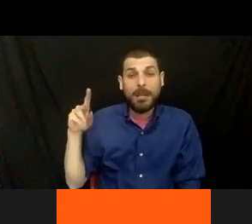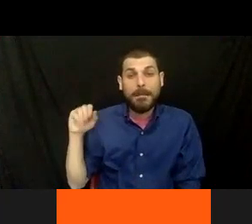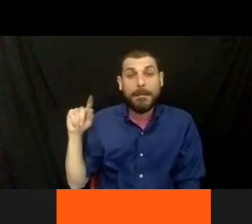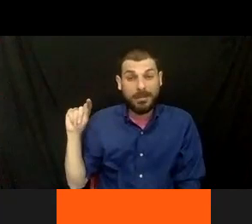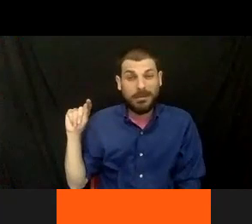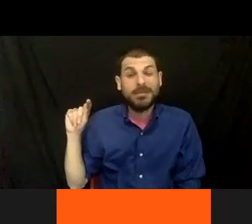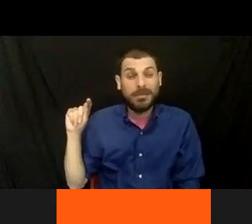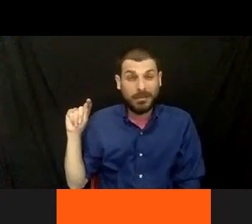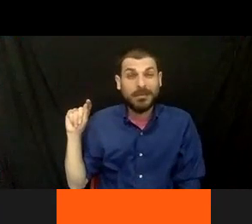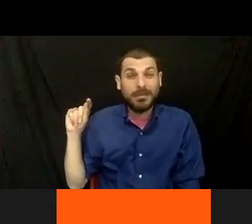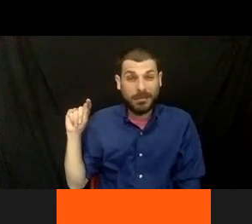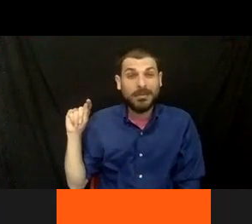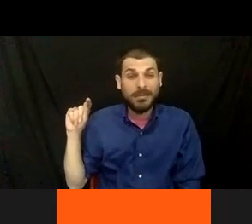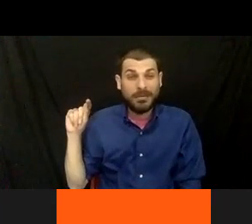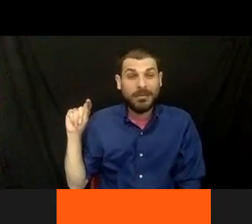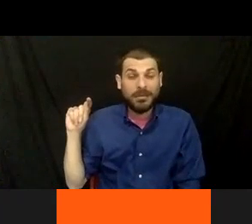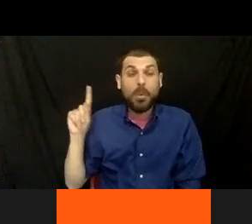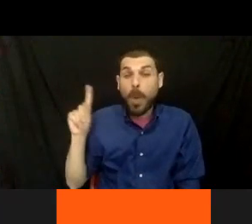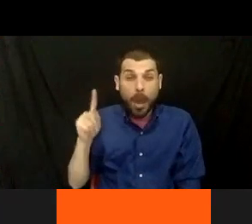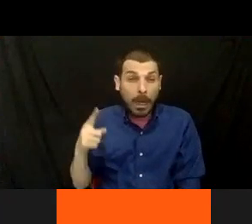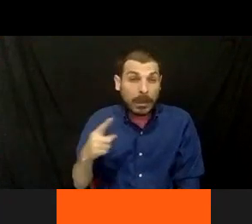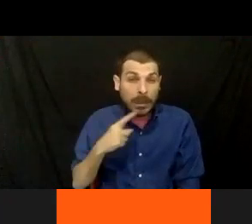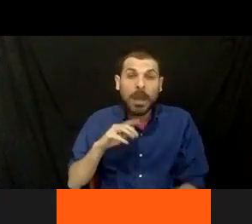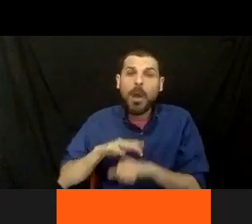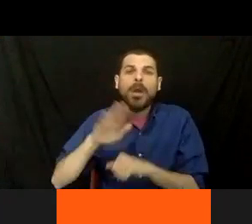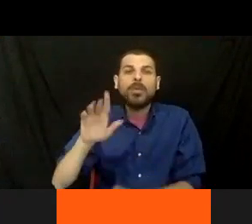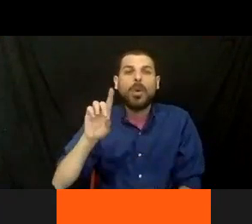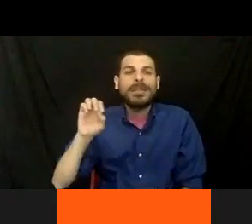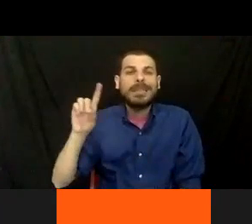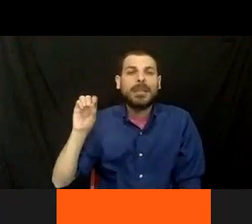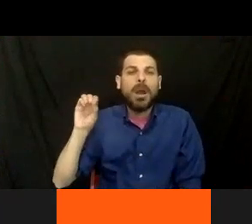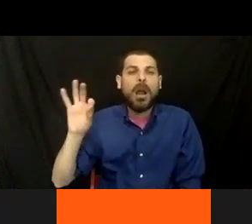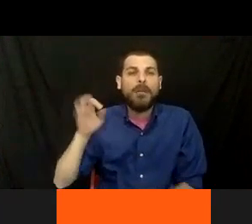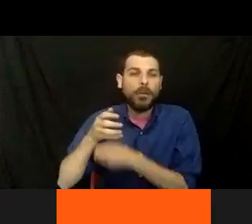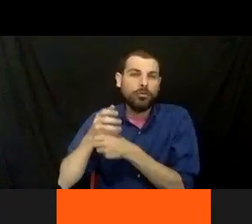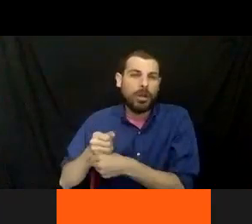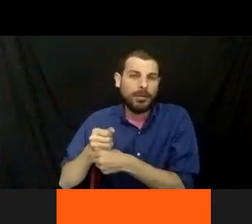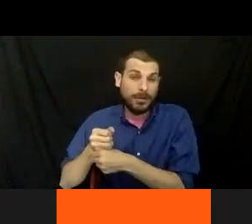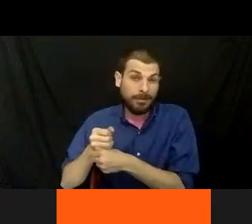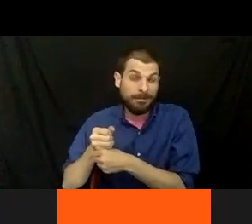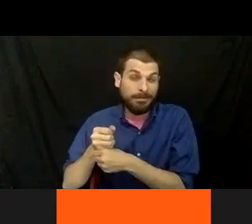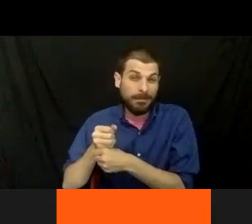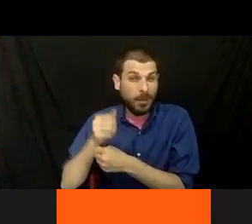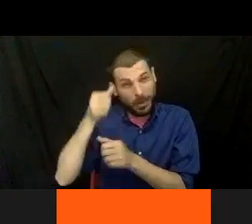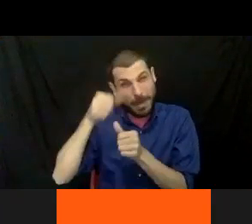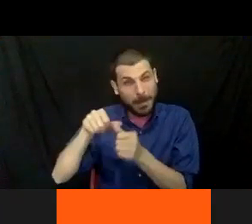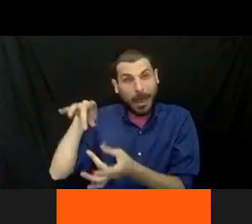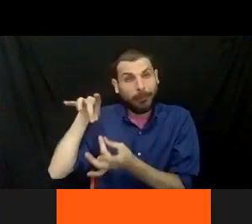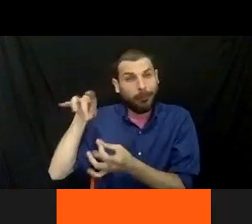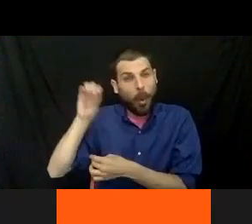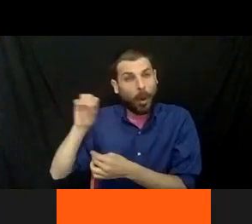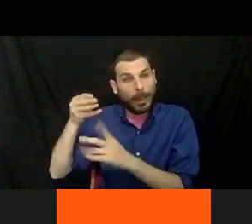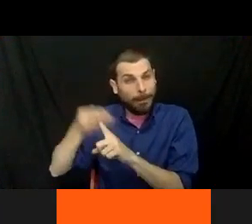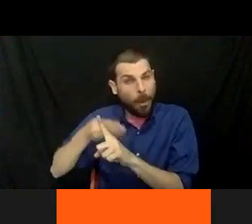page of the deed of trust. Okay, so now let's talk a little bit more specifically